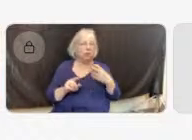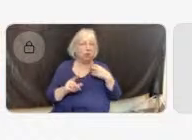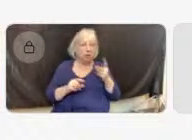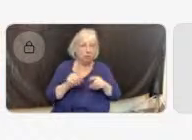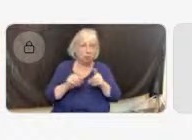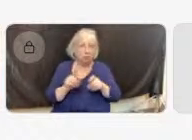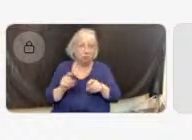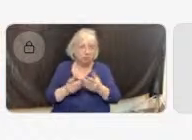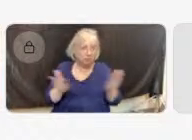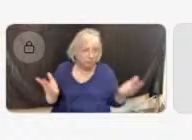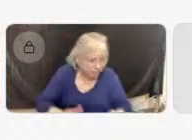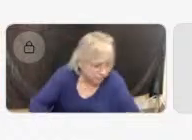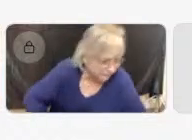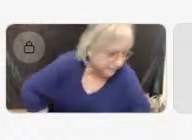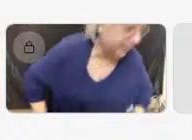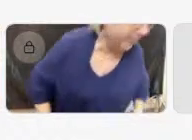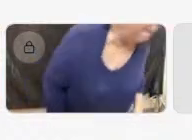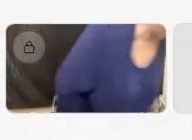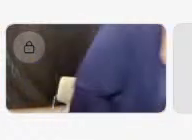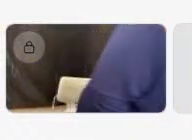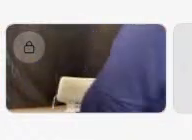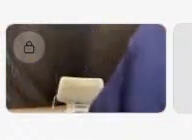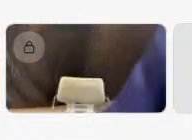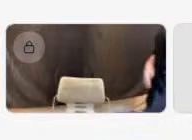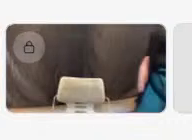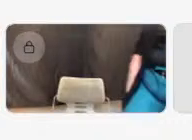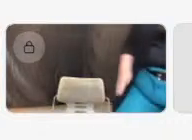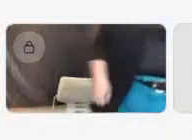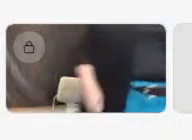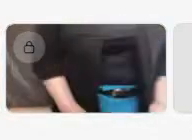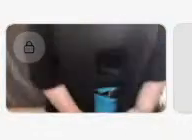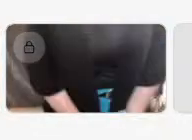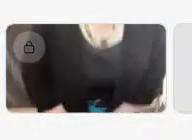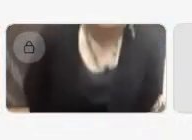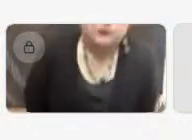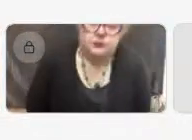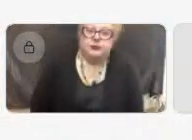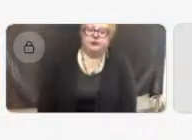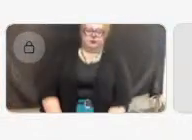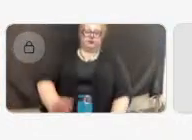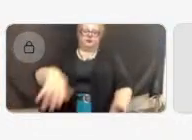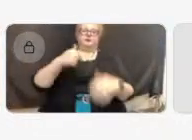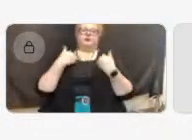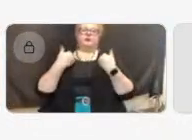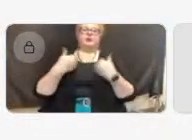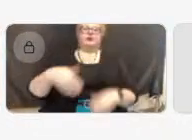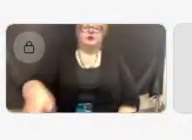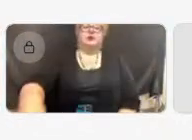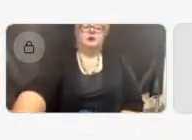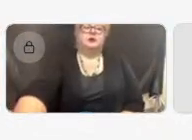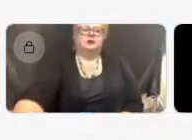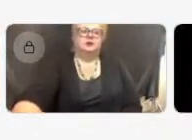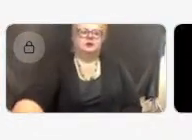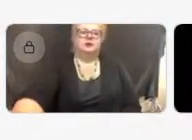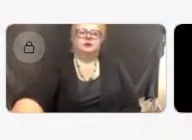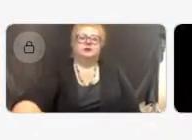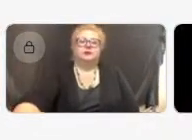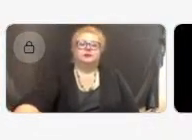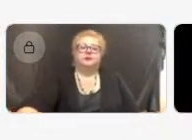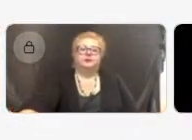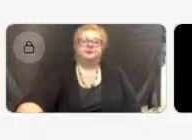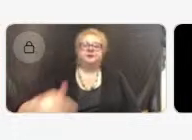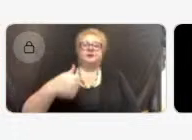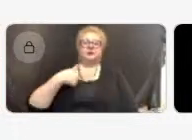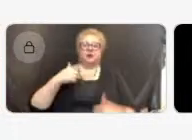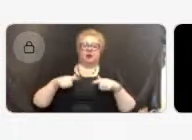applicant? I'd like to make a comment. I'm a lifelong resident of Little Rock, Arkansas. I'm very familiar with the